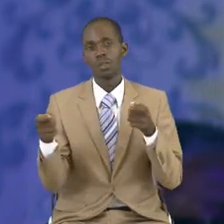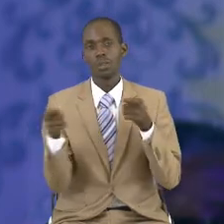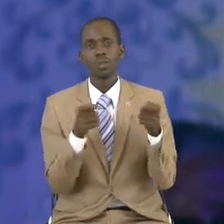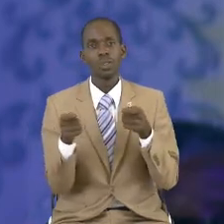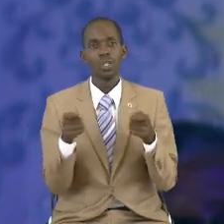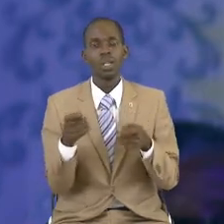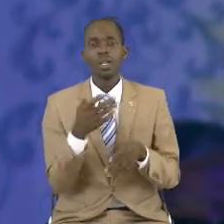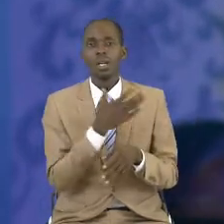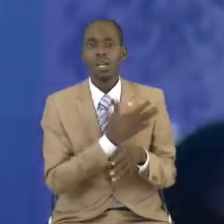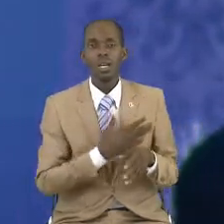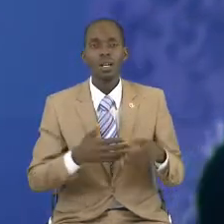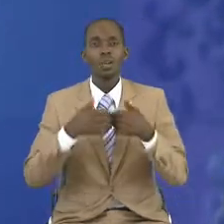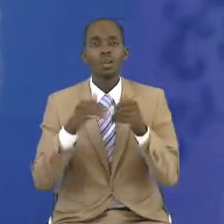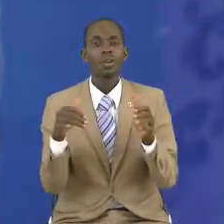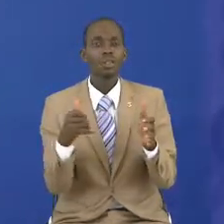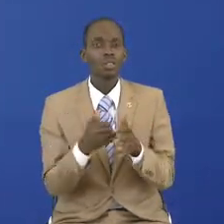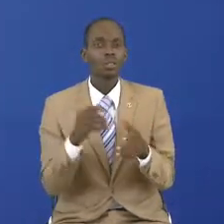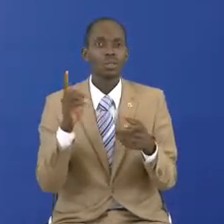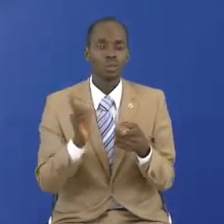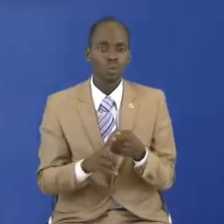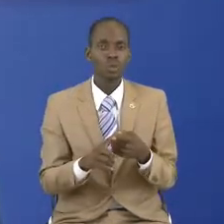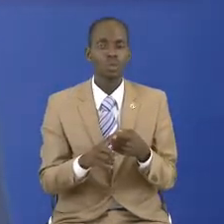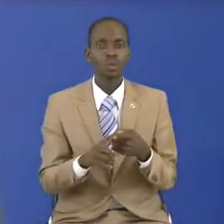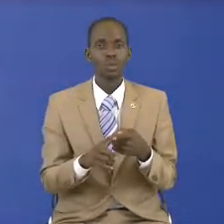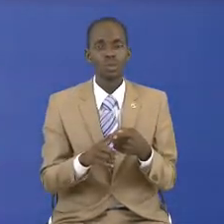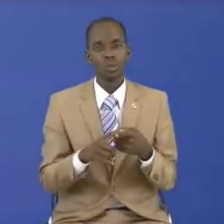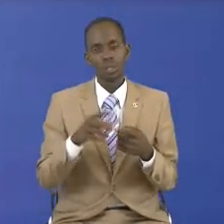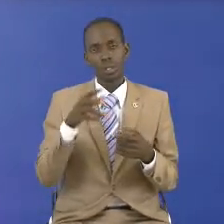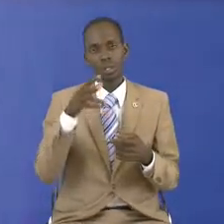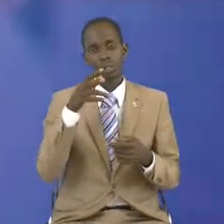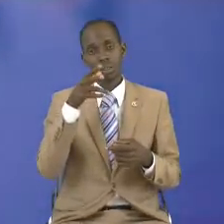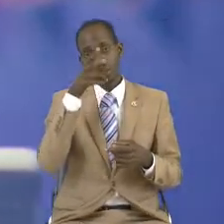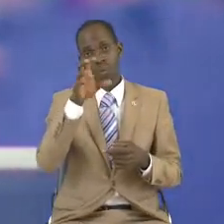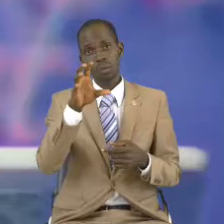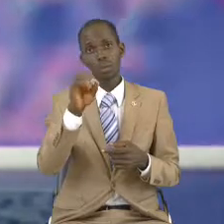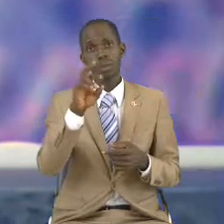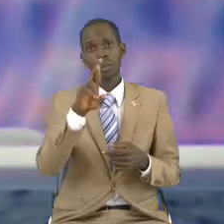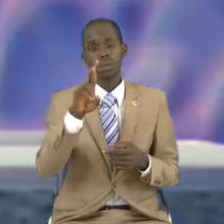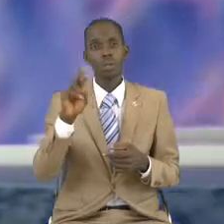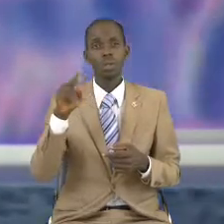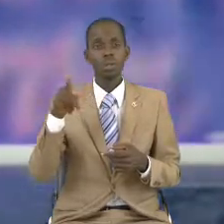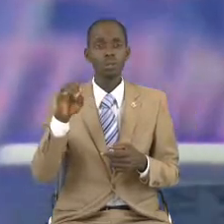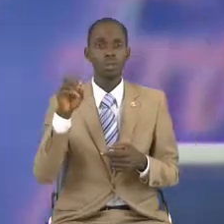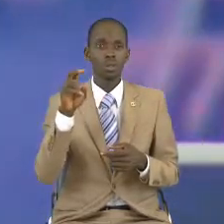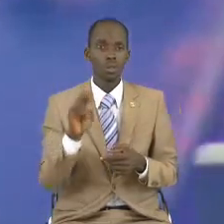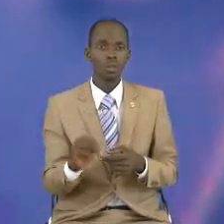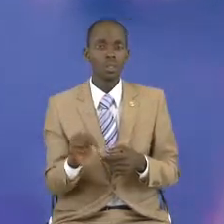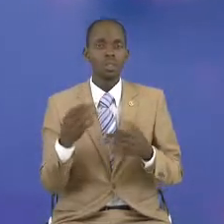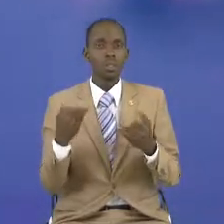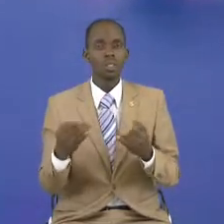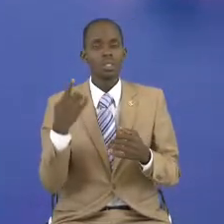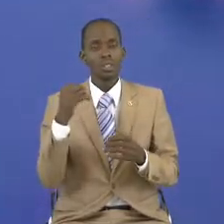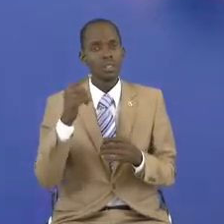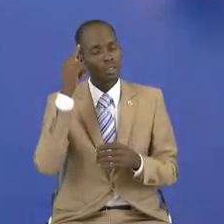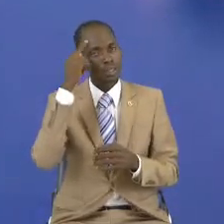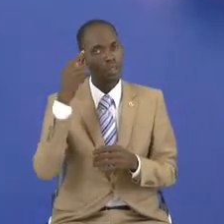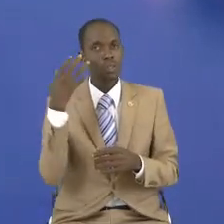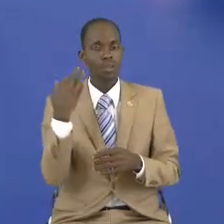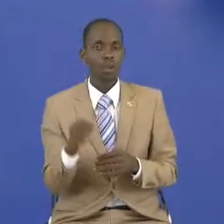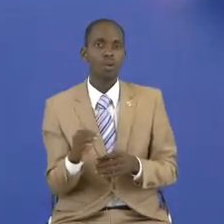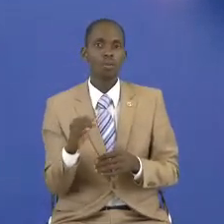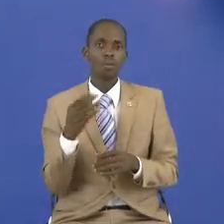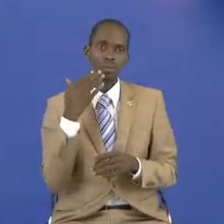it to corruption and now your search a result of evil god